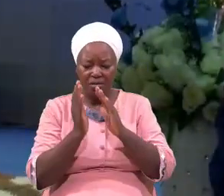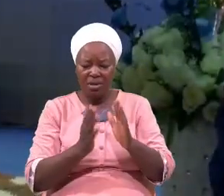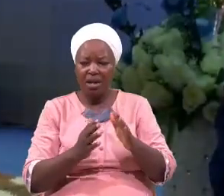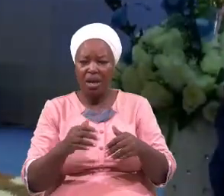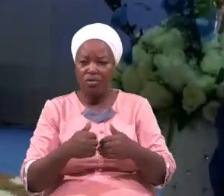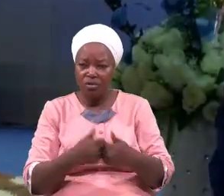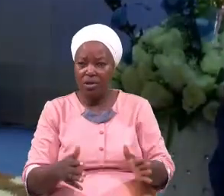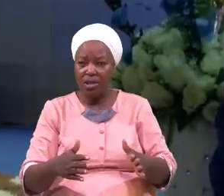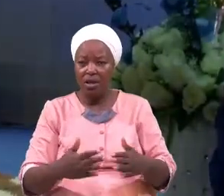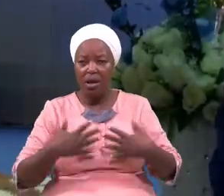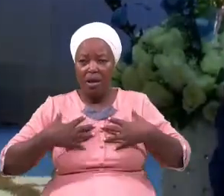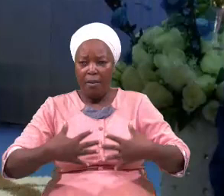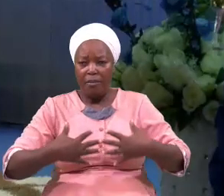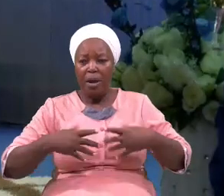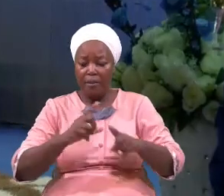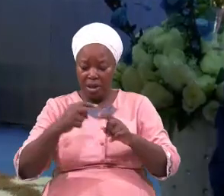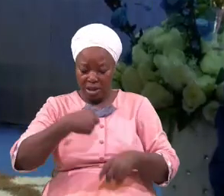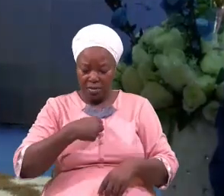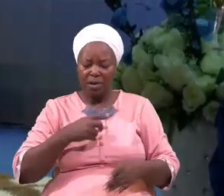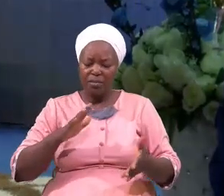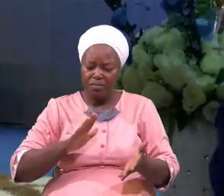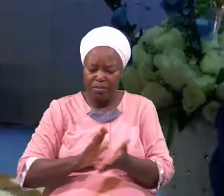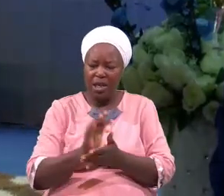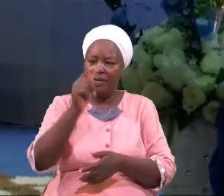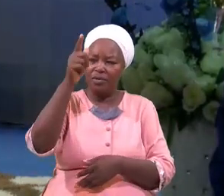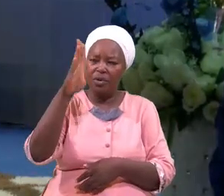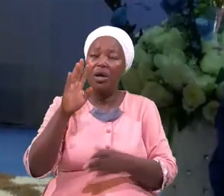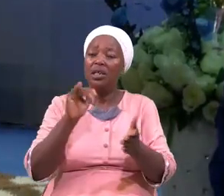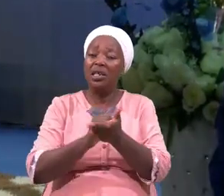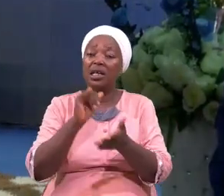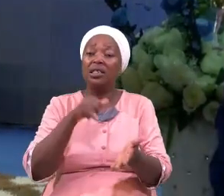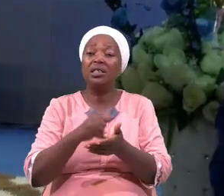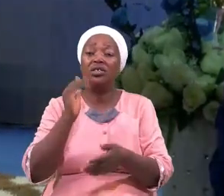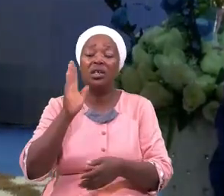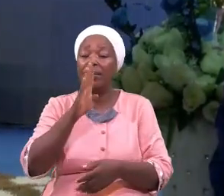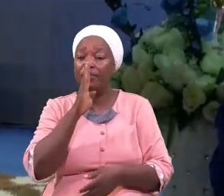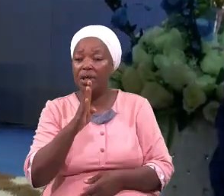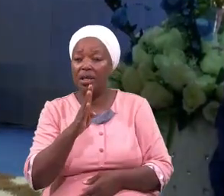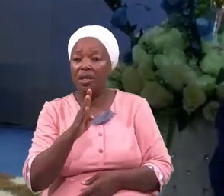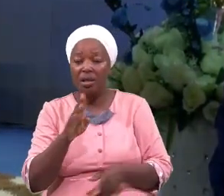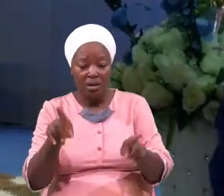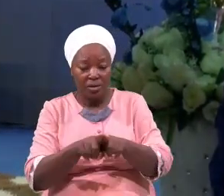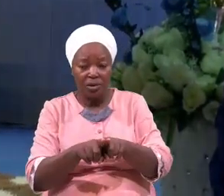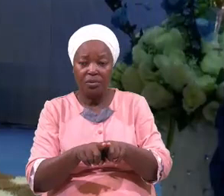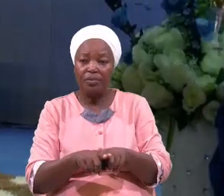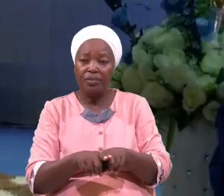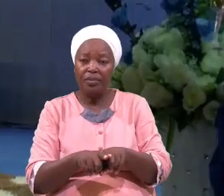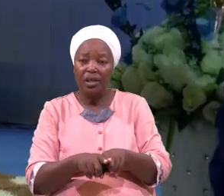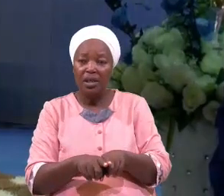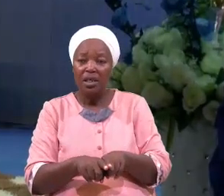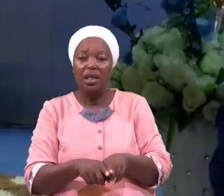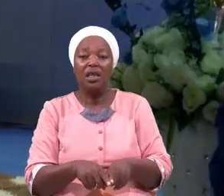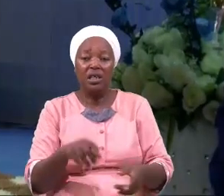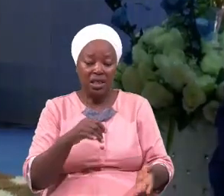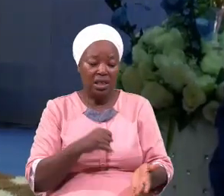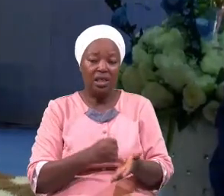I believe God that it shall be even as it was told